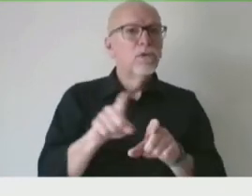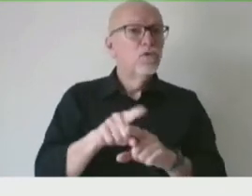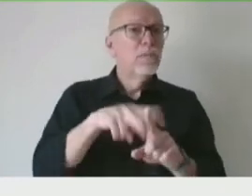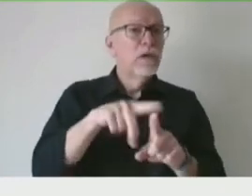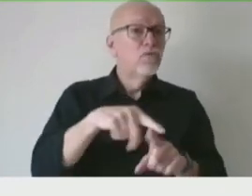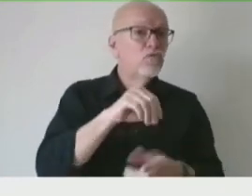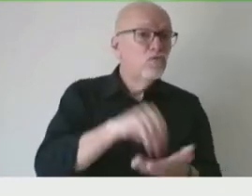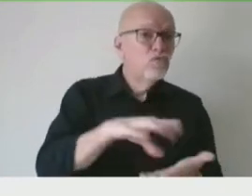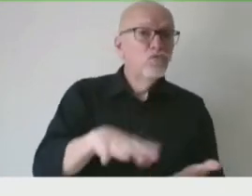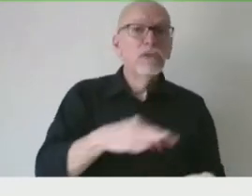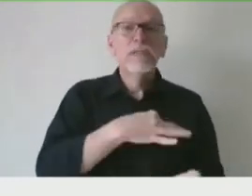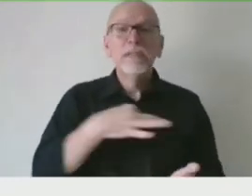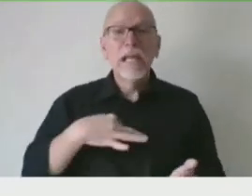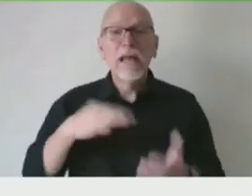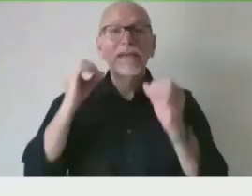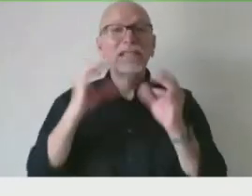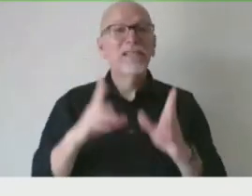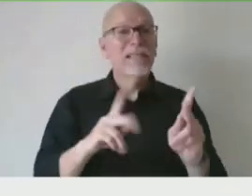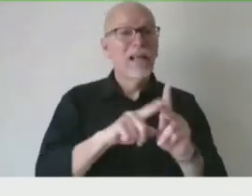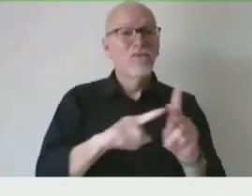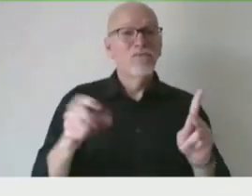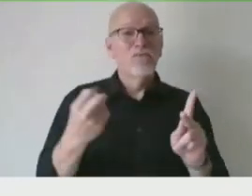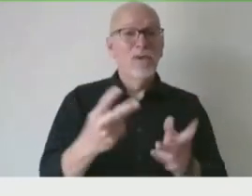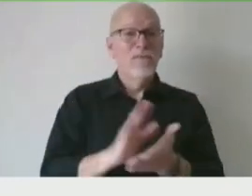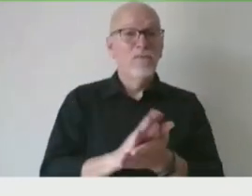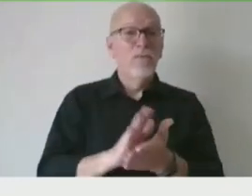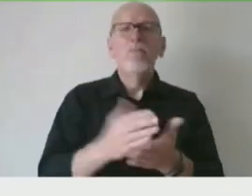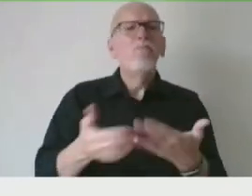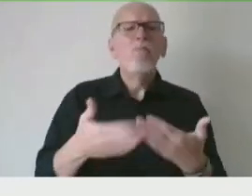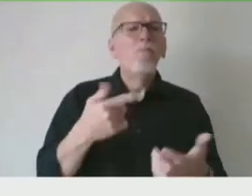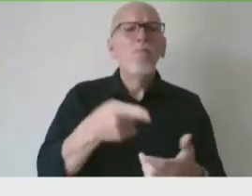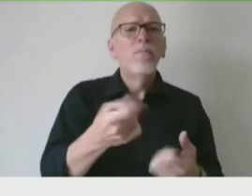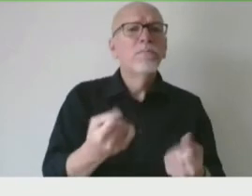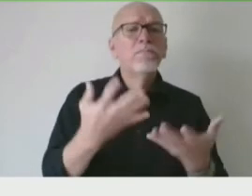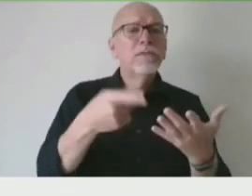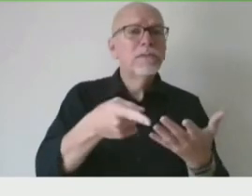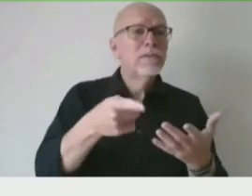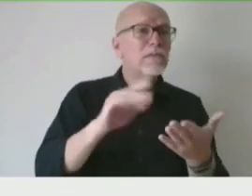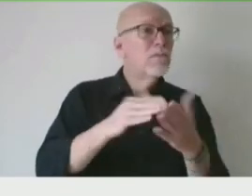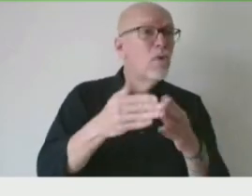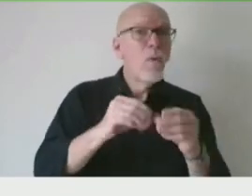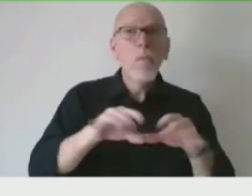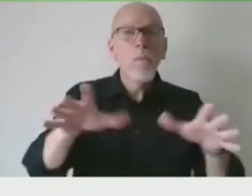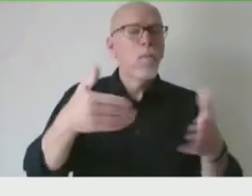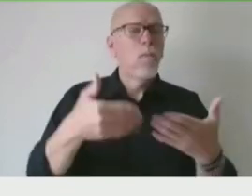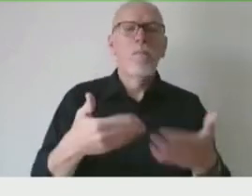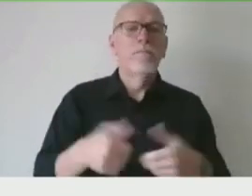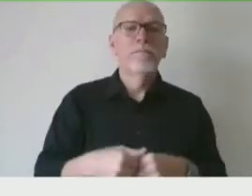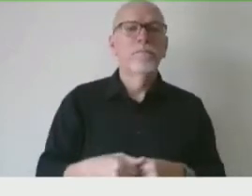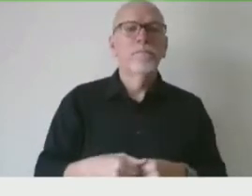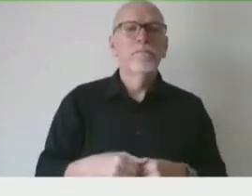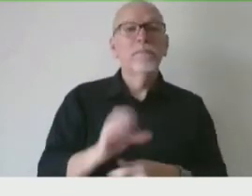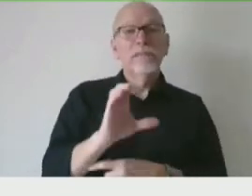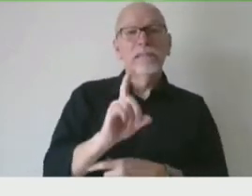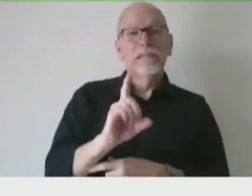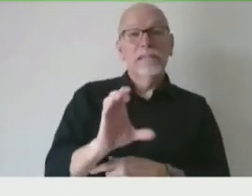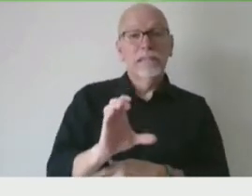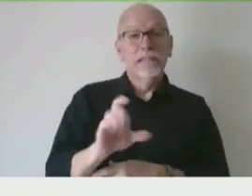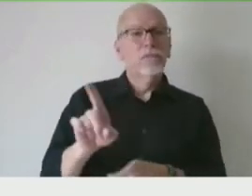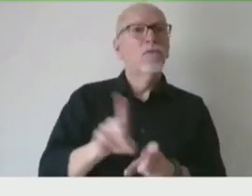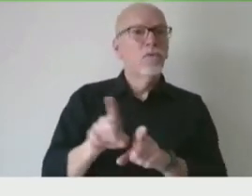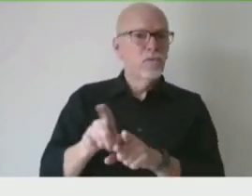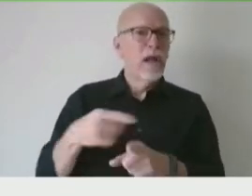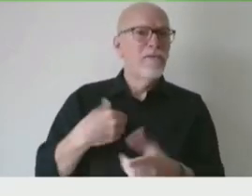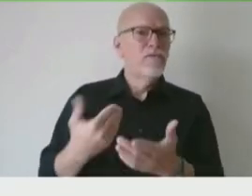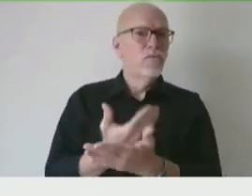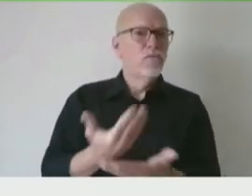and teachers in our K-12 schools, regardless of the level of community spread. The CDC also issued new recommendations